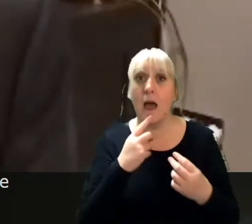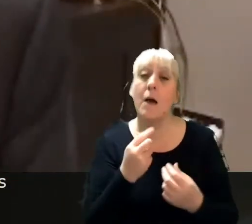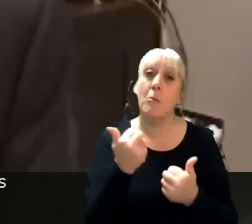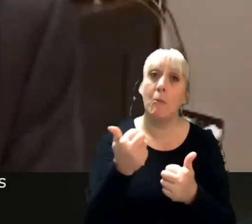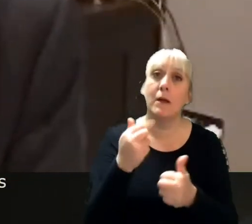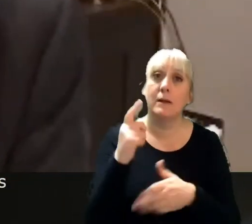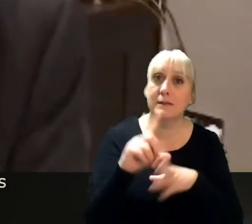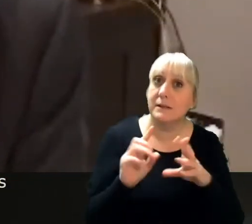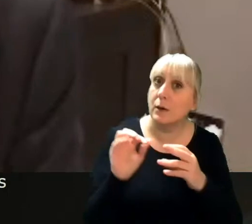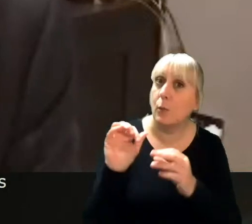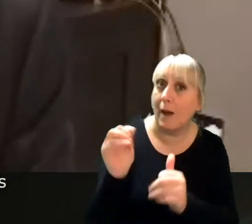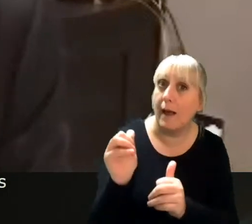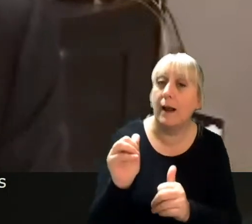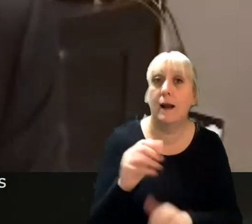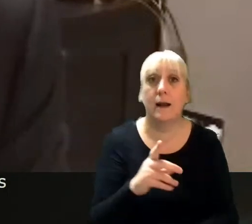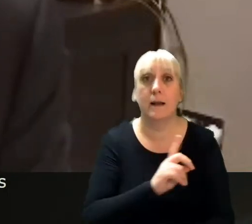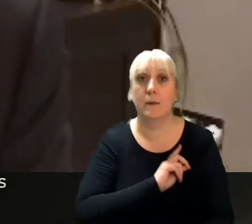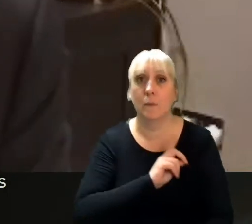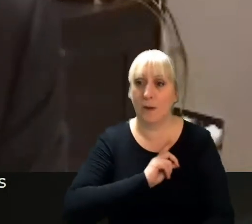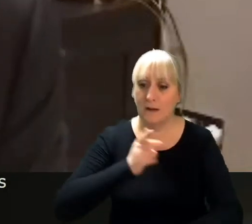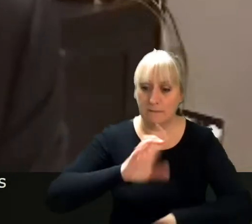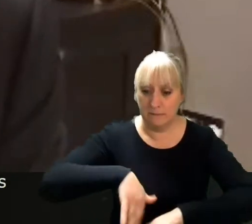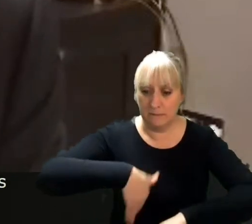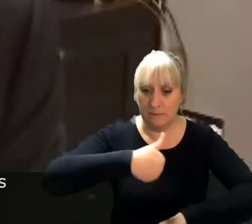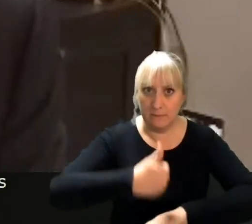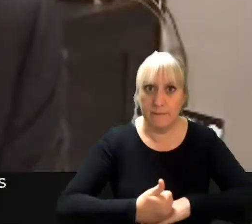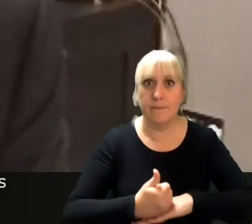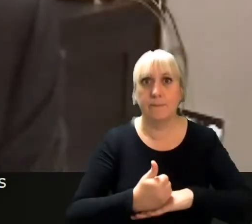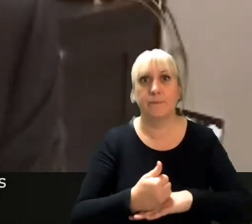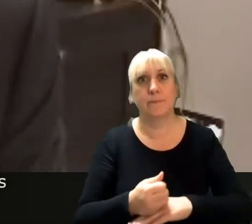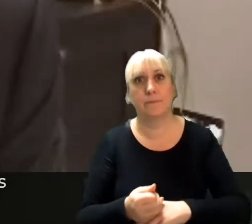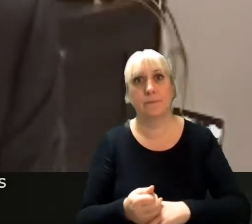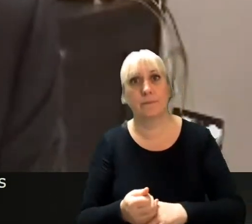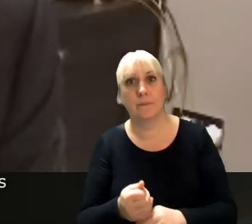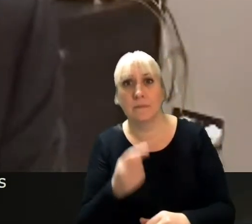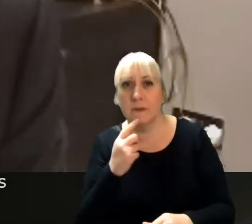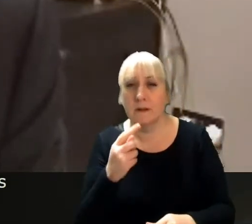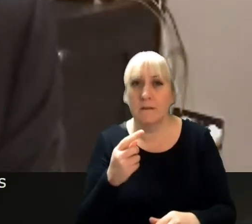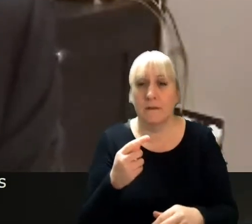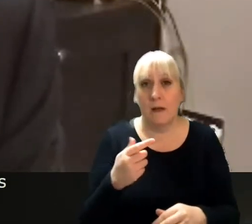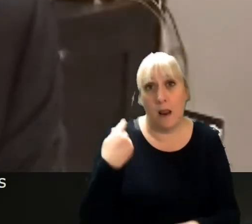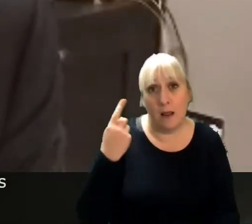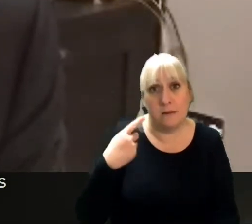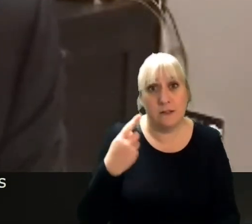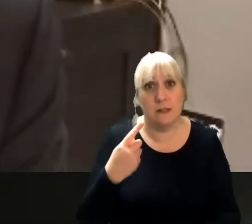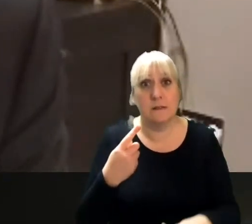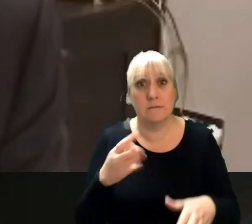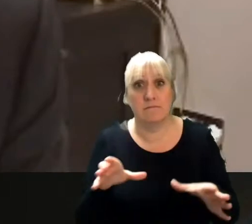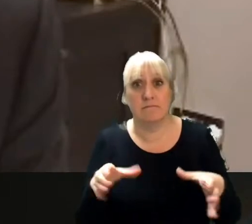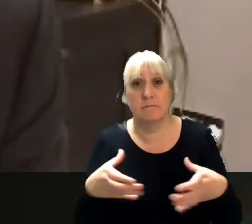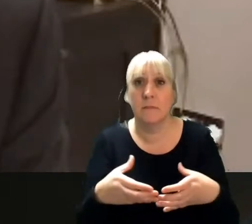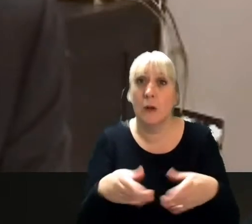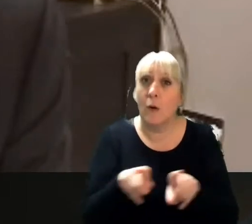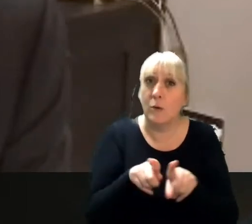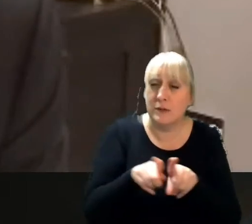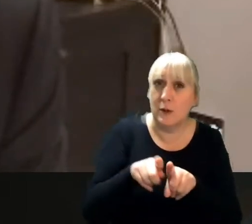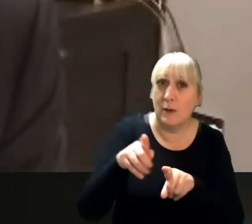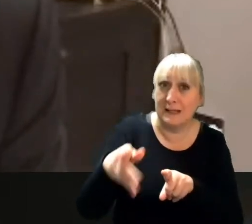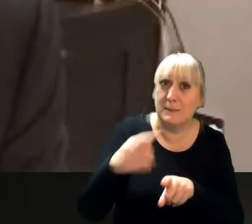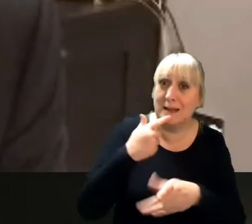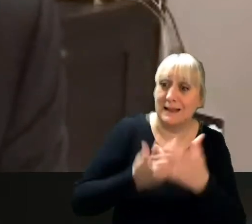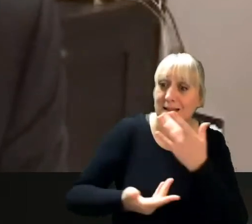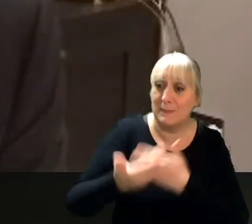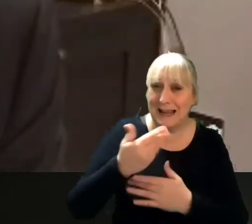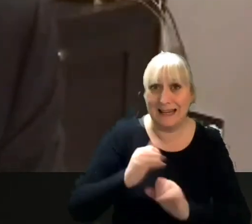in establishing Thrive London, and also being very open about his own personal experiences in terms of mental health, and